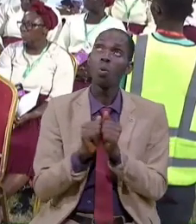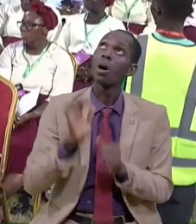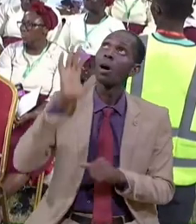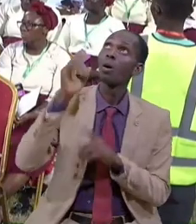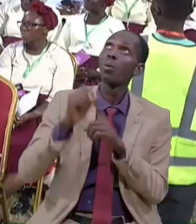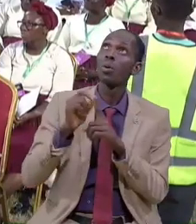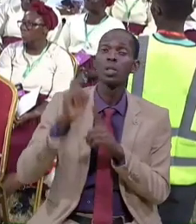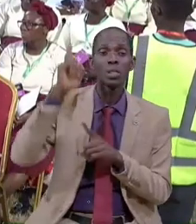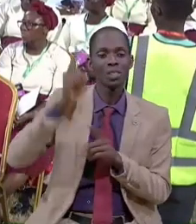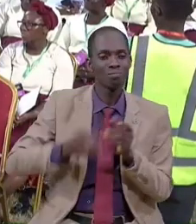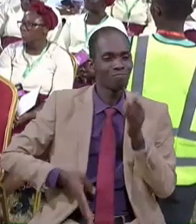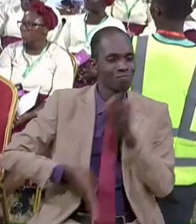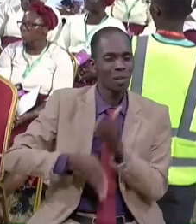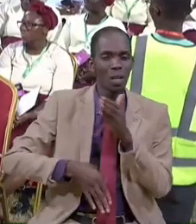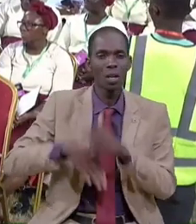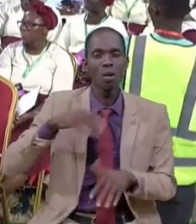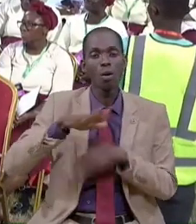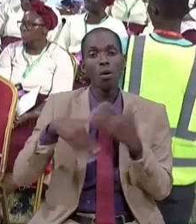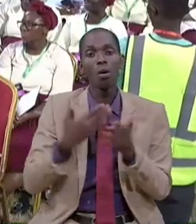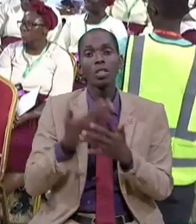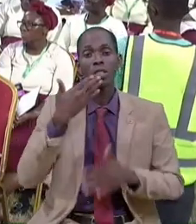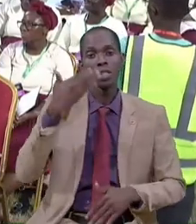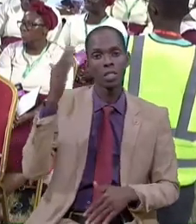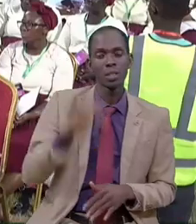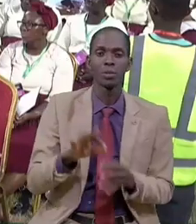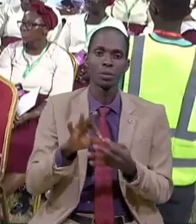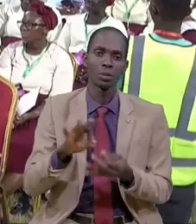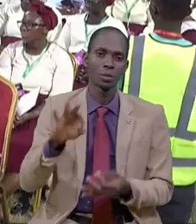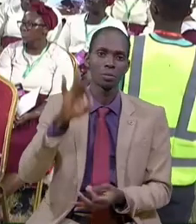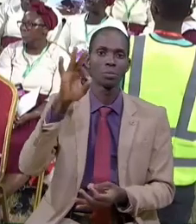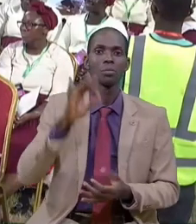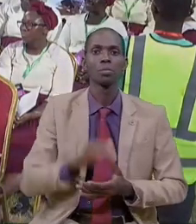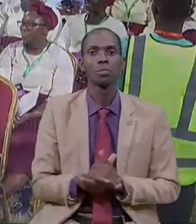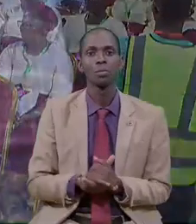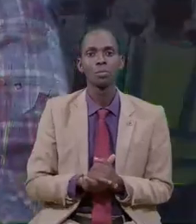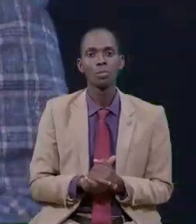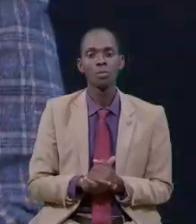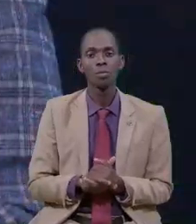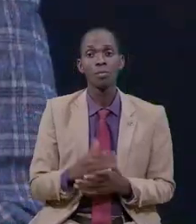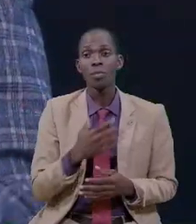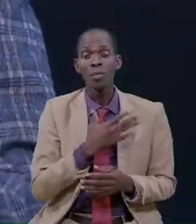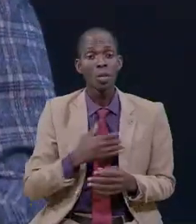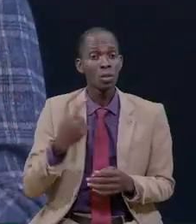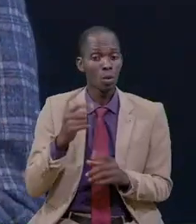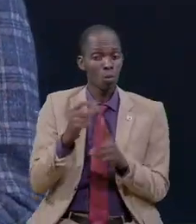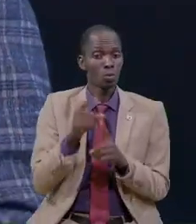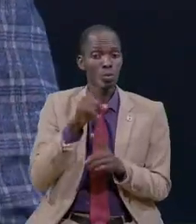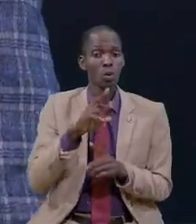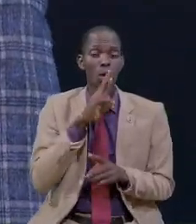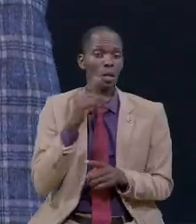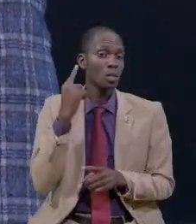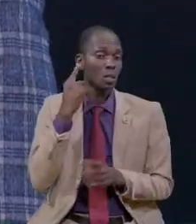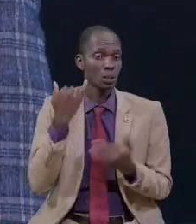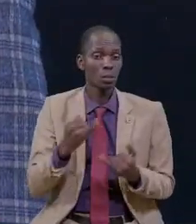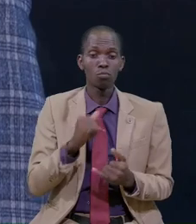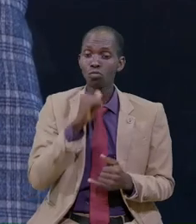cast out all the evil spirits. Il chassa les esprits mauvais. And the word you are hearing tonight is not my